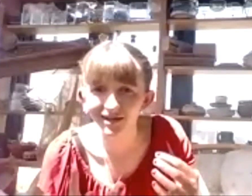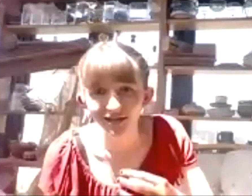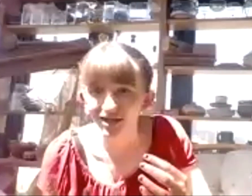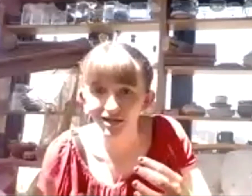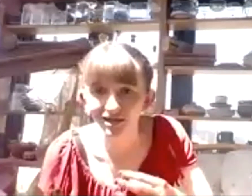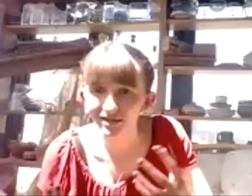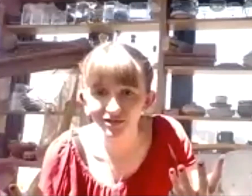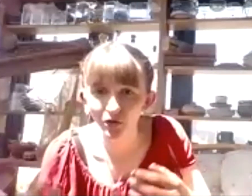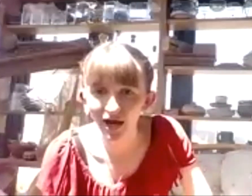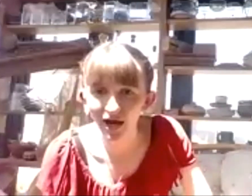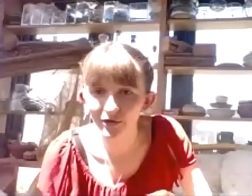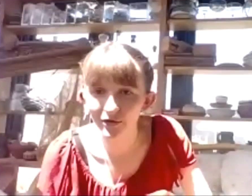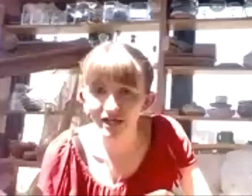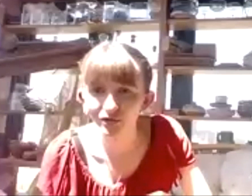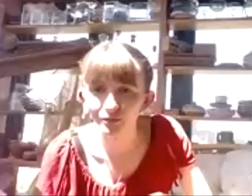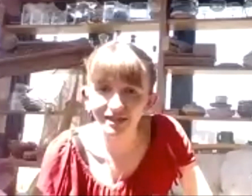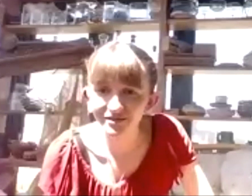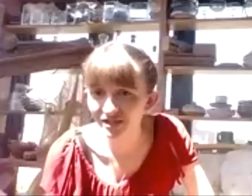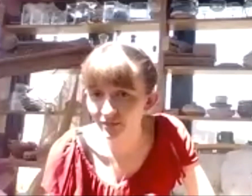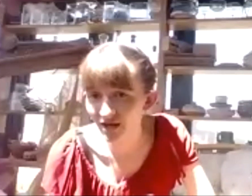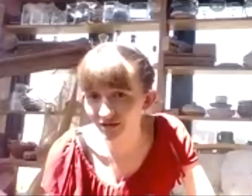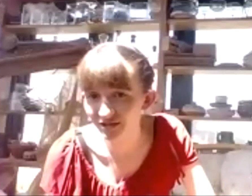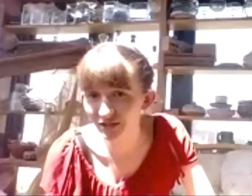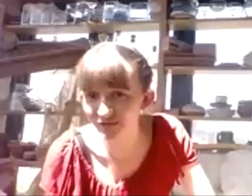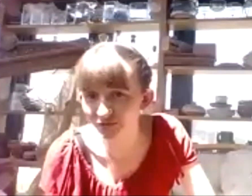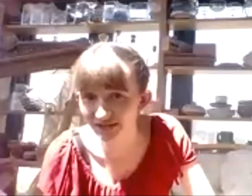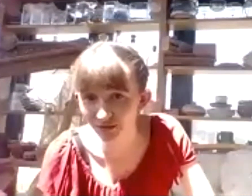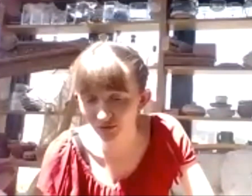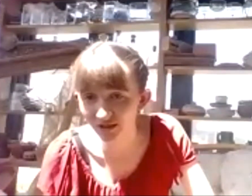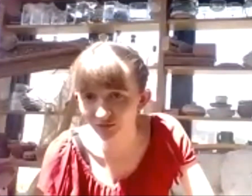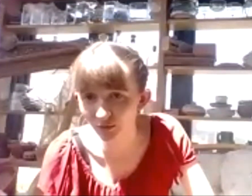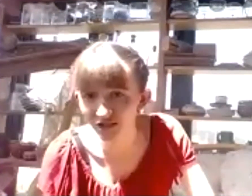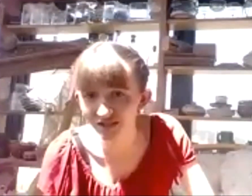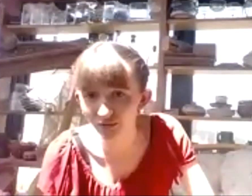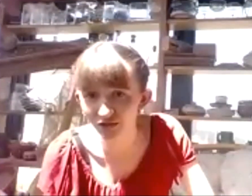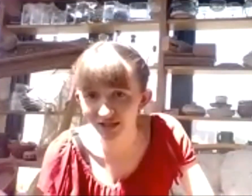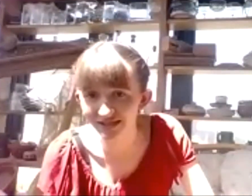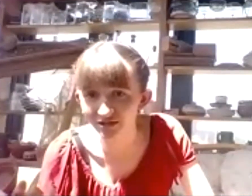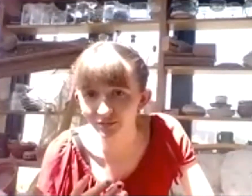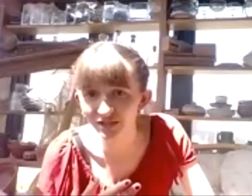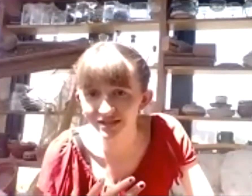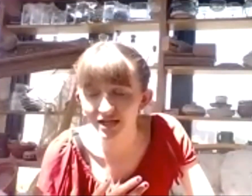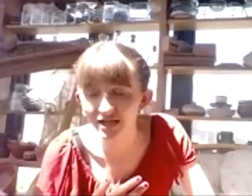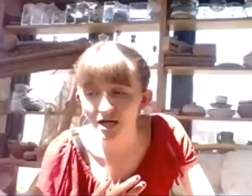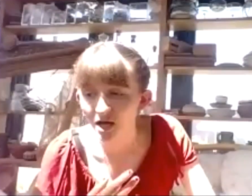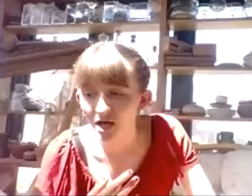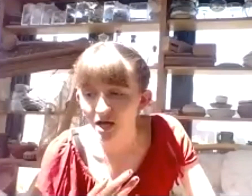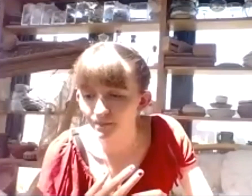compare, how they grew. Because for some other species of Chasmosaurian, which is what a Triceratops is,